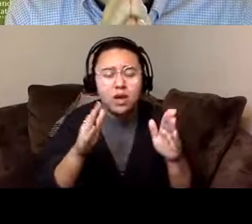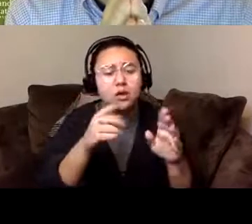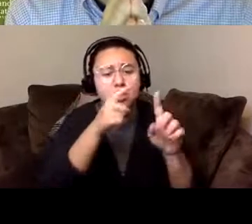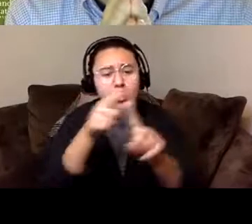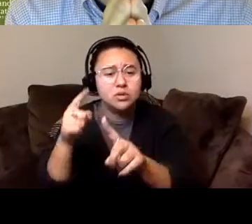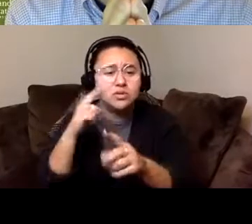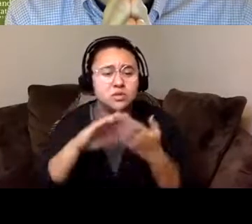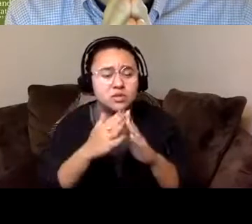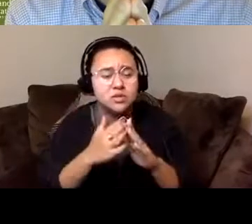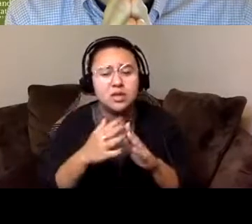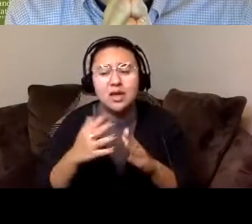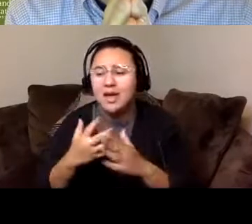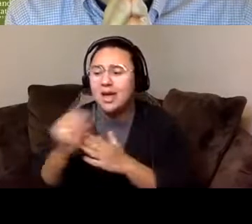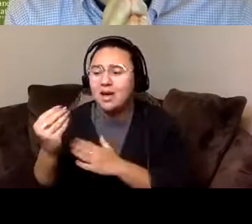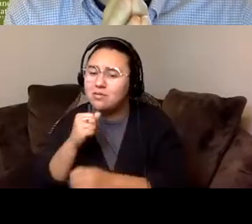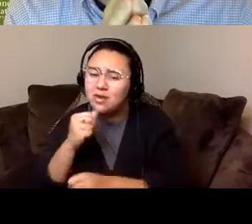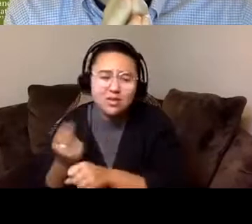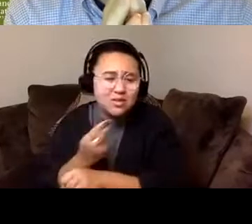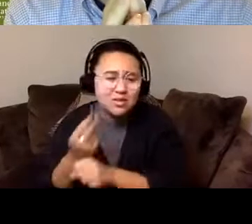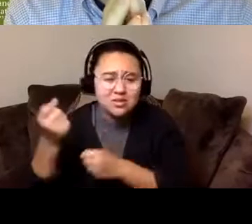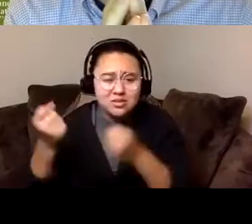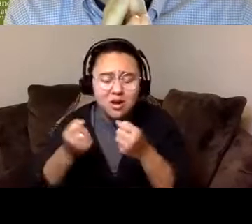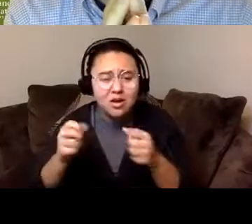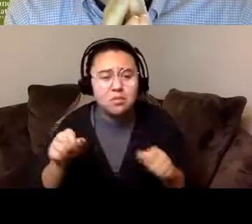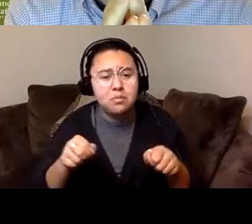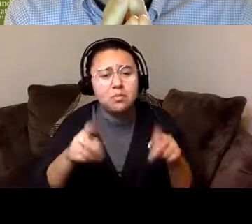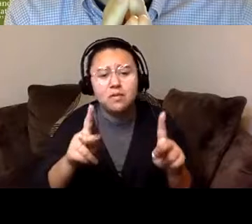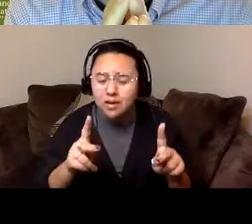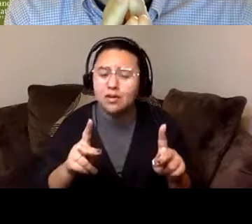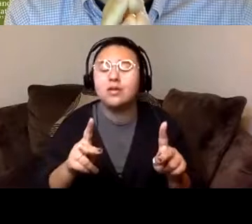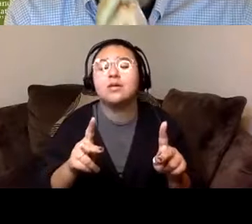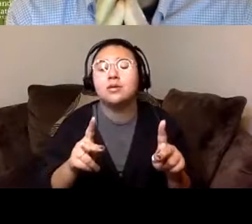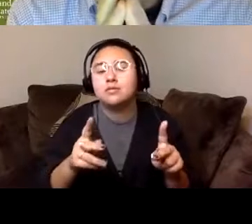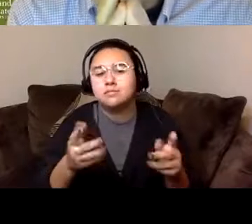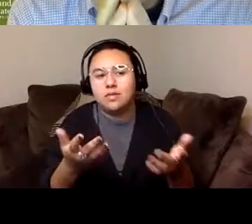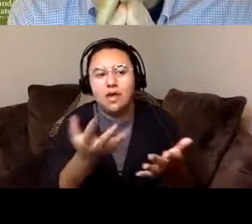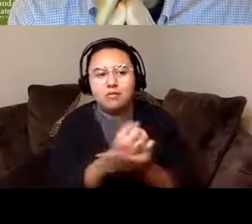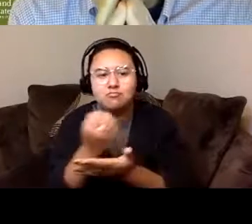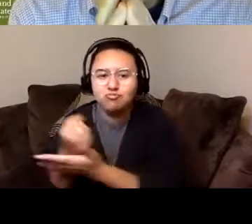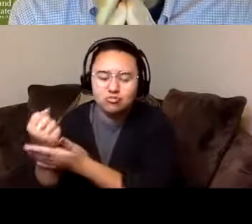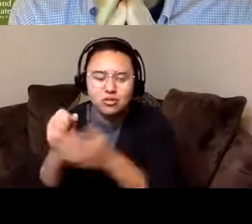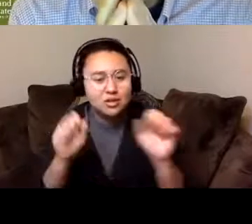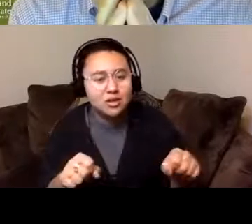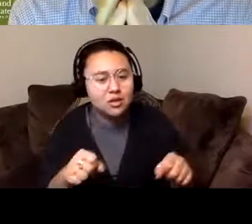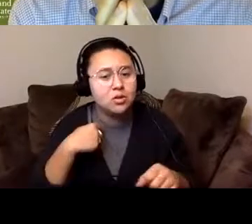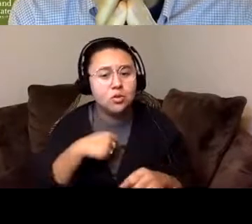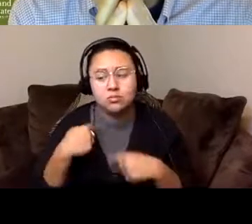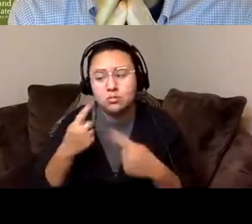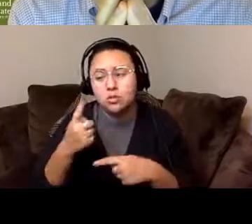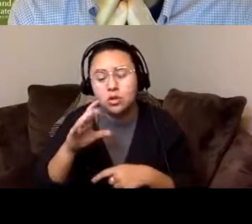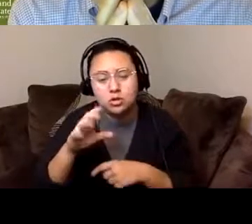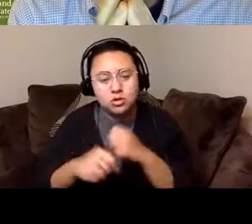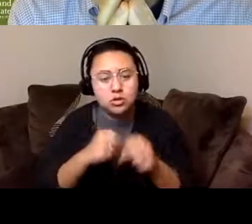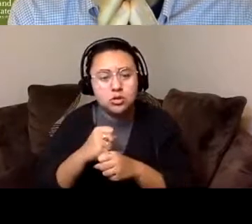access to opportunities. But I also think it's worth recognizing that, you know, we've spent the past 100 plus years planning